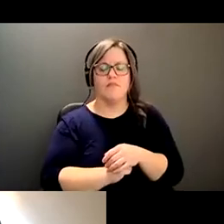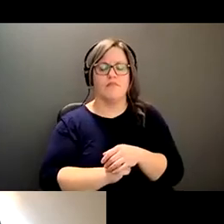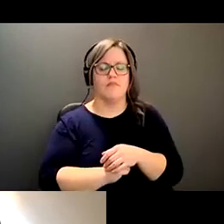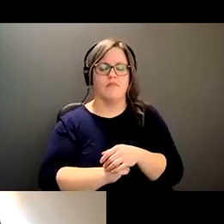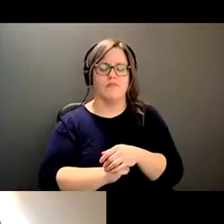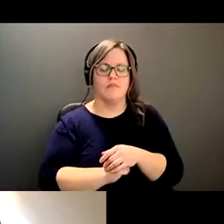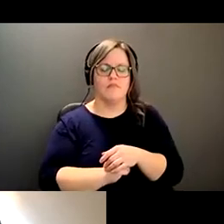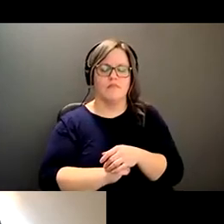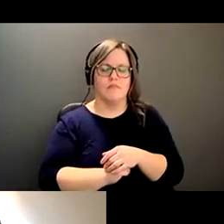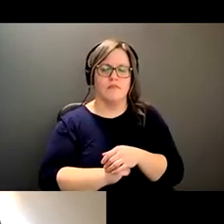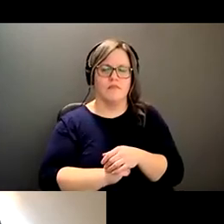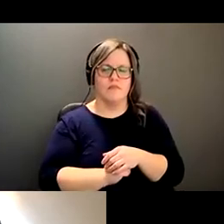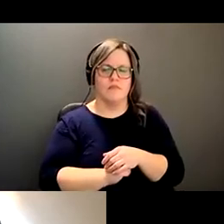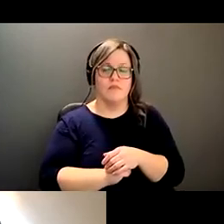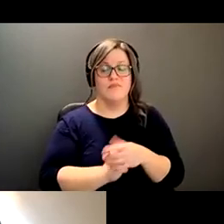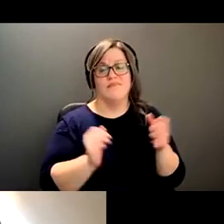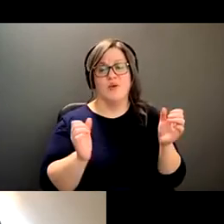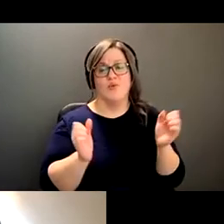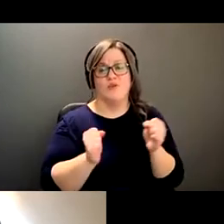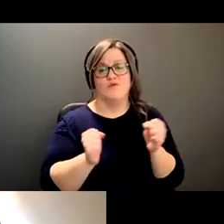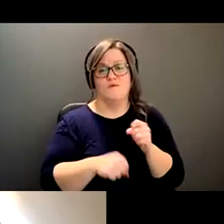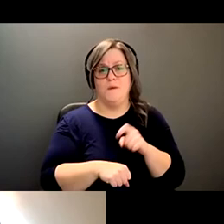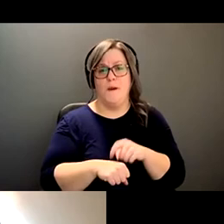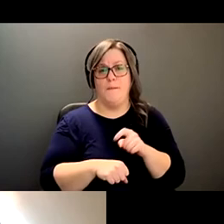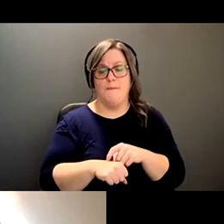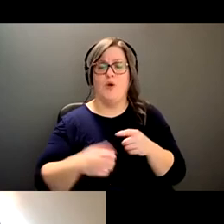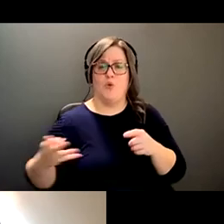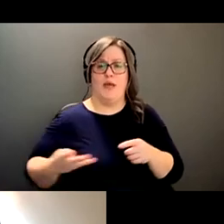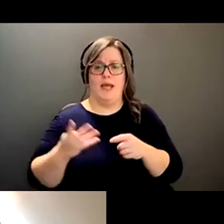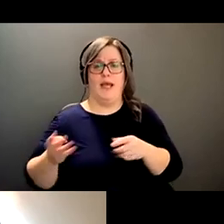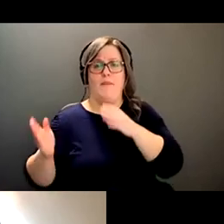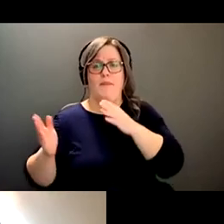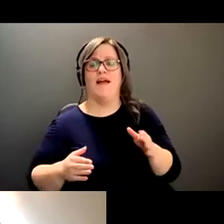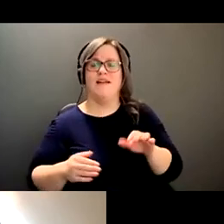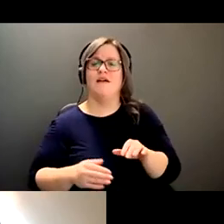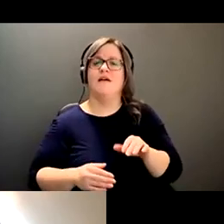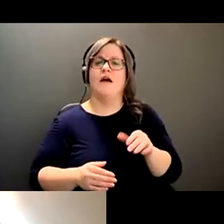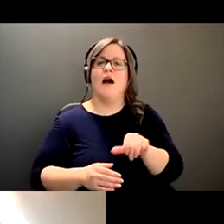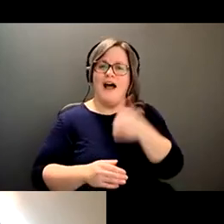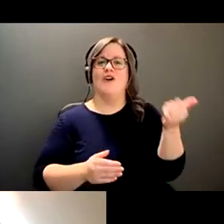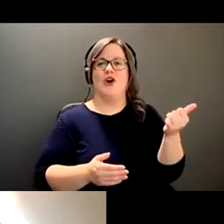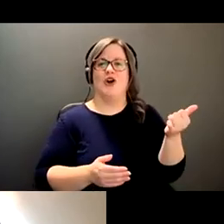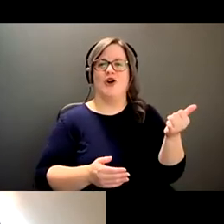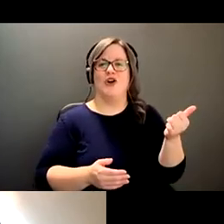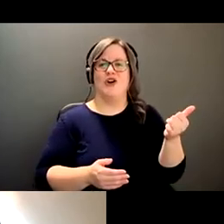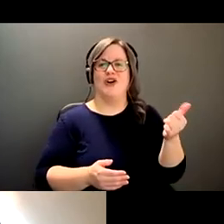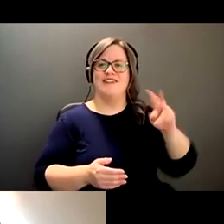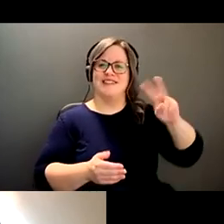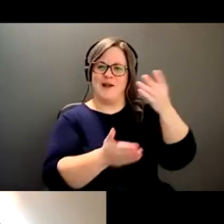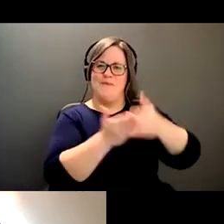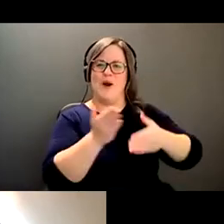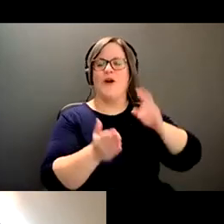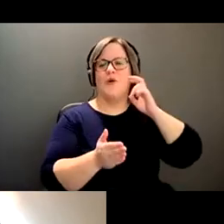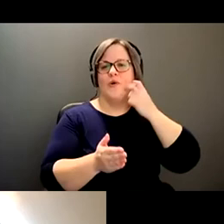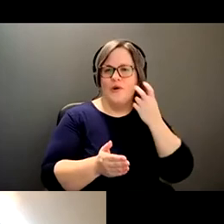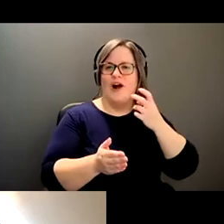these winter months, we are planning on like doing another volume of Erotic Awakenings and like potentially like starting a newsletter that's